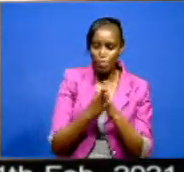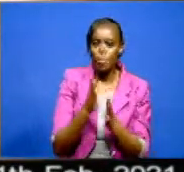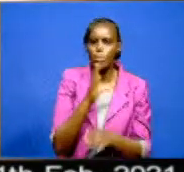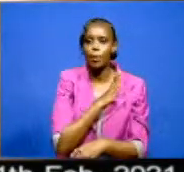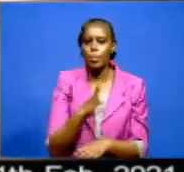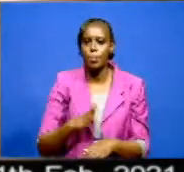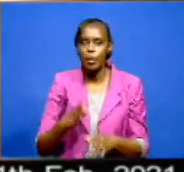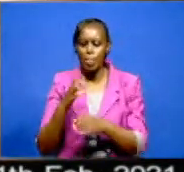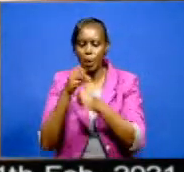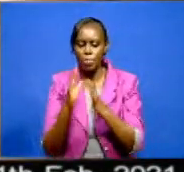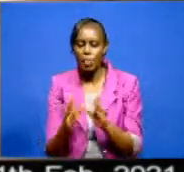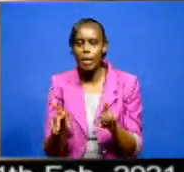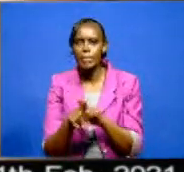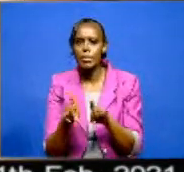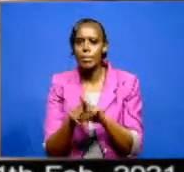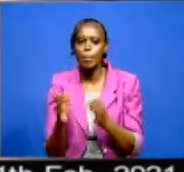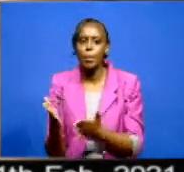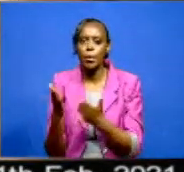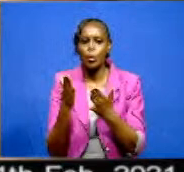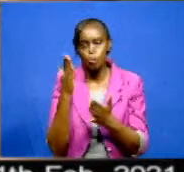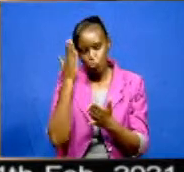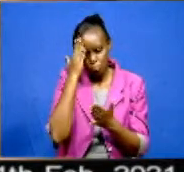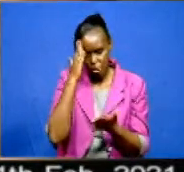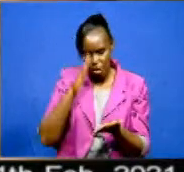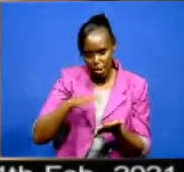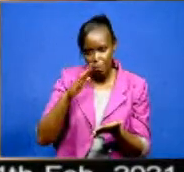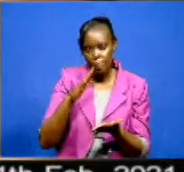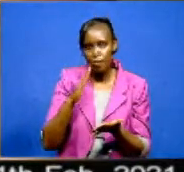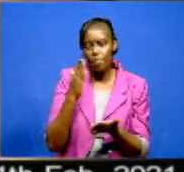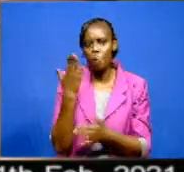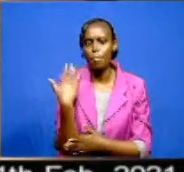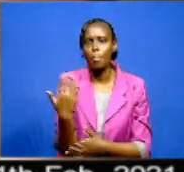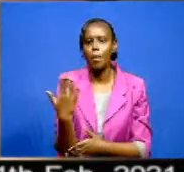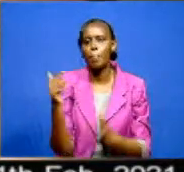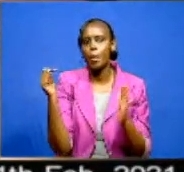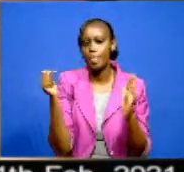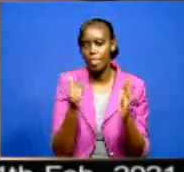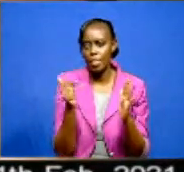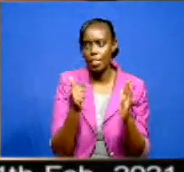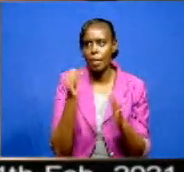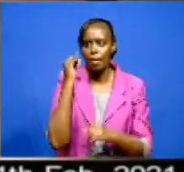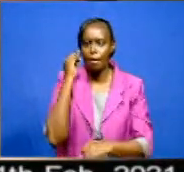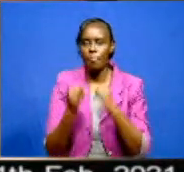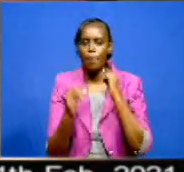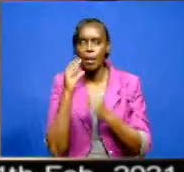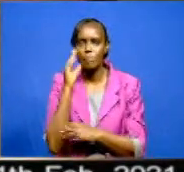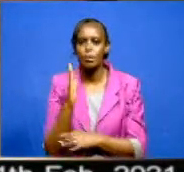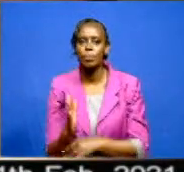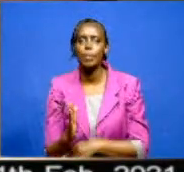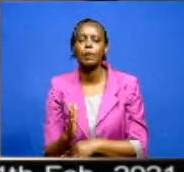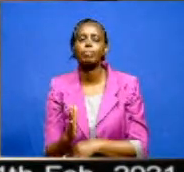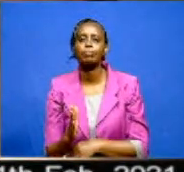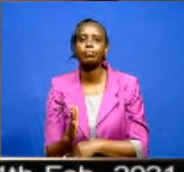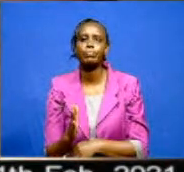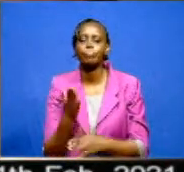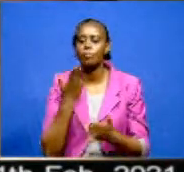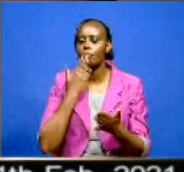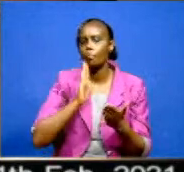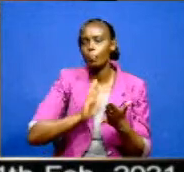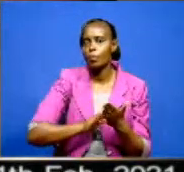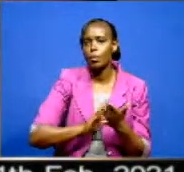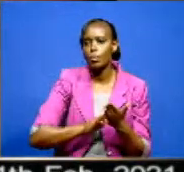other stakeholders during the consideration of the session of paper. Finally, Madam Speaker, I commend